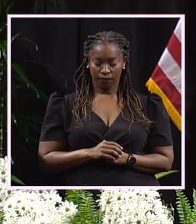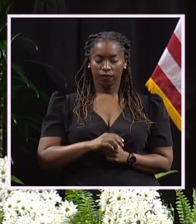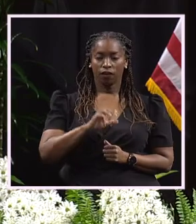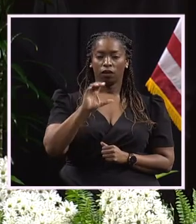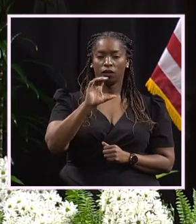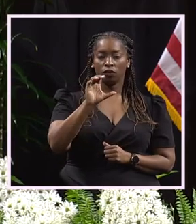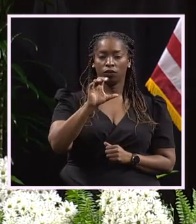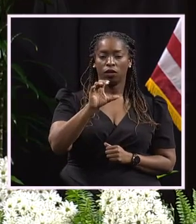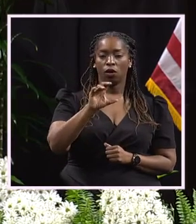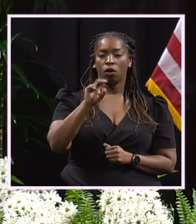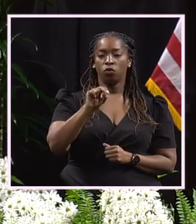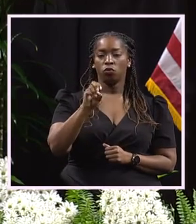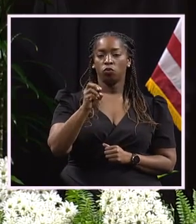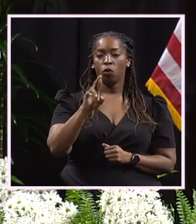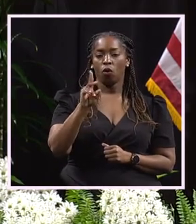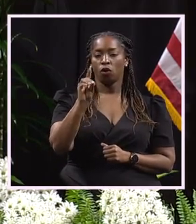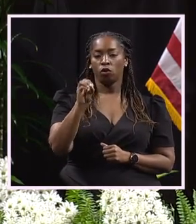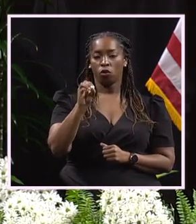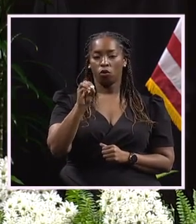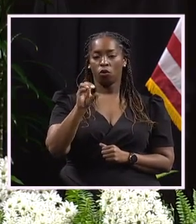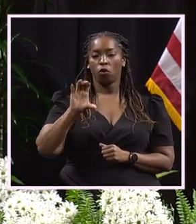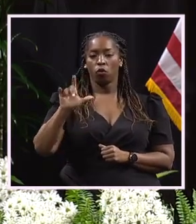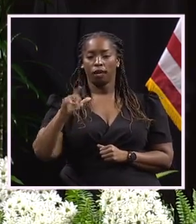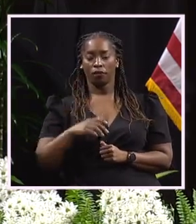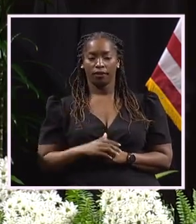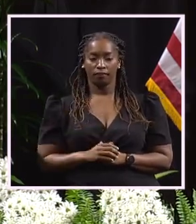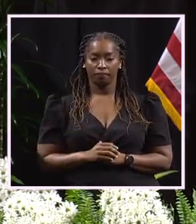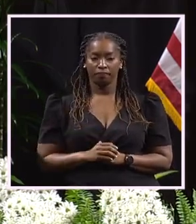Caldichema Nuodo, cum laude.